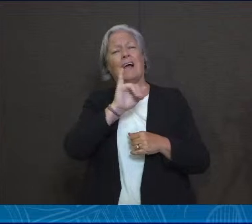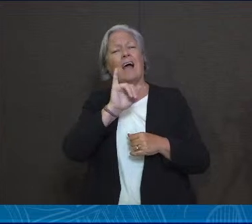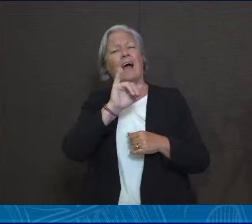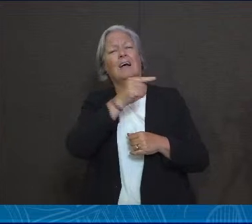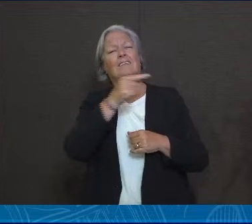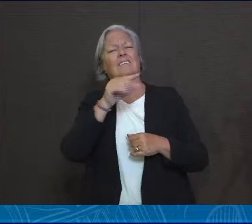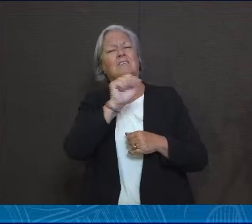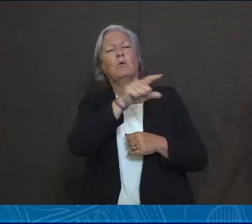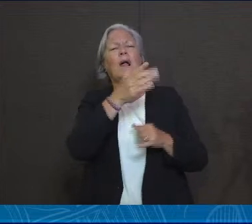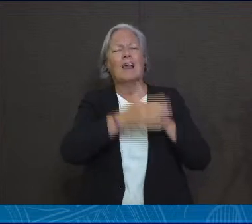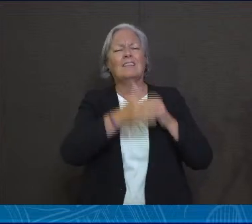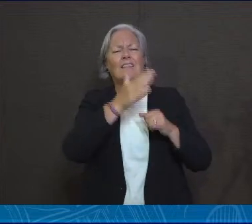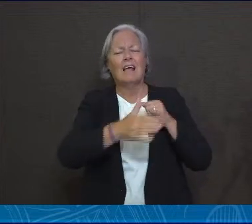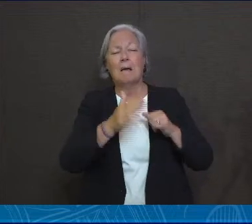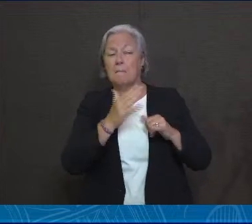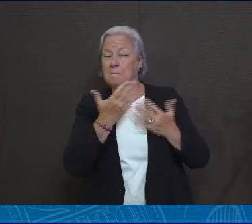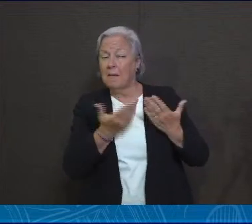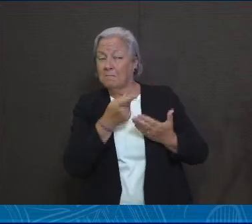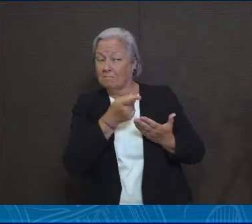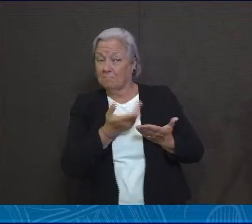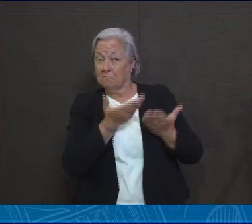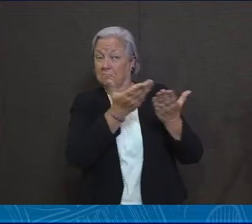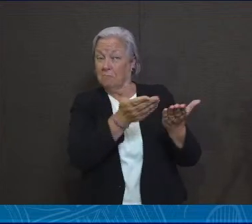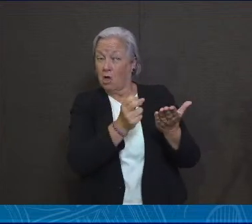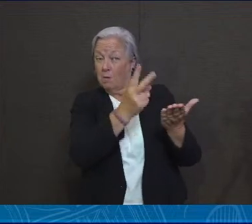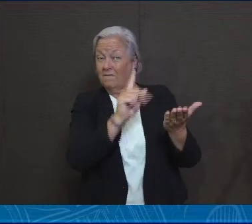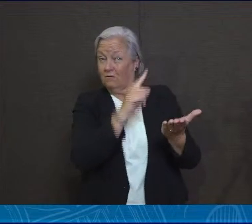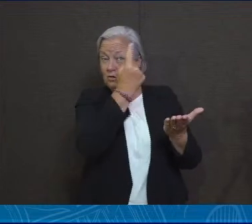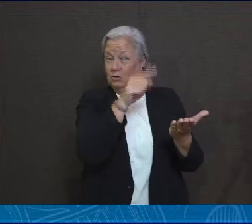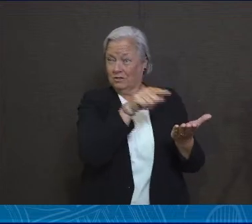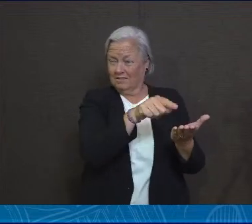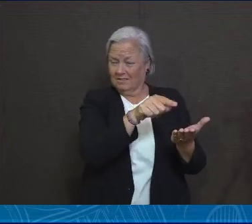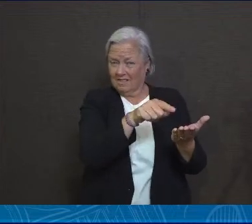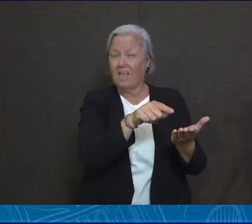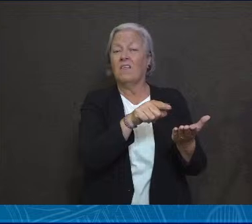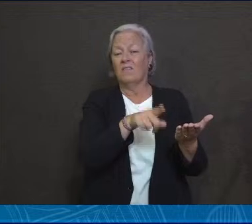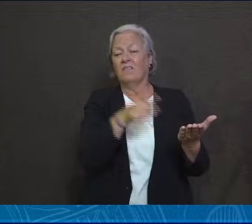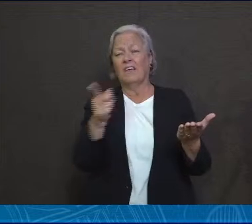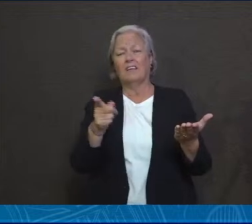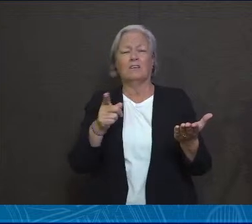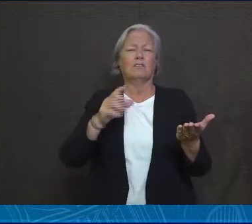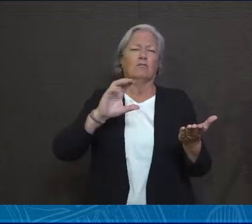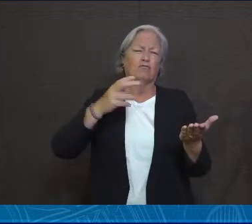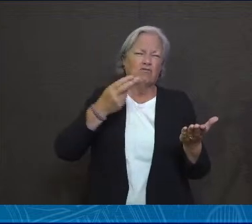and then Christian, Daniel, and Vitusha.